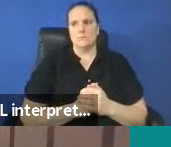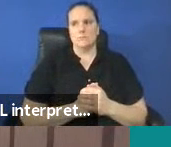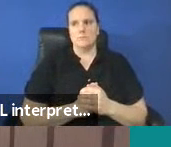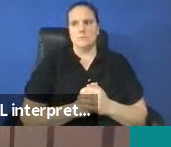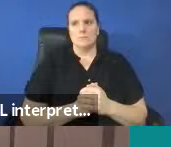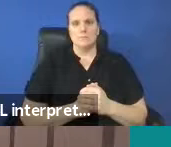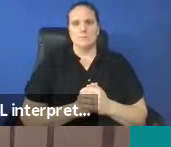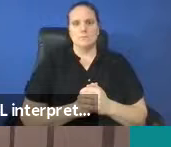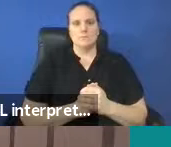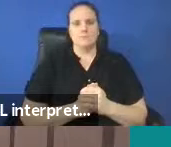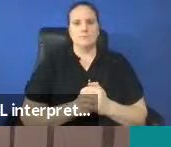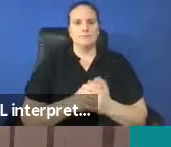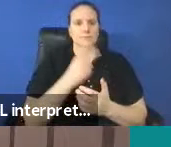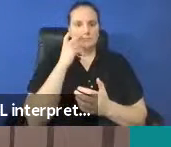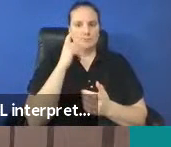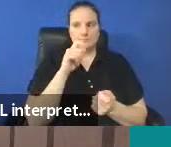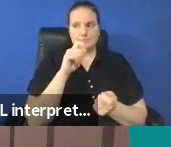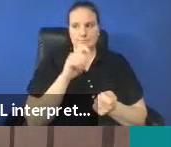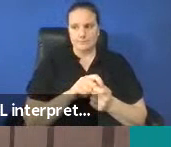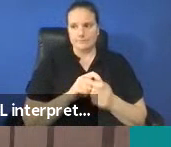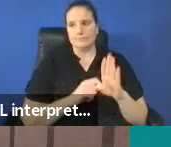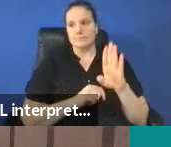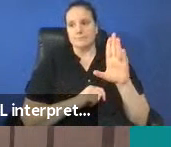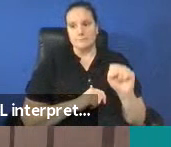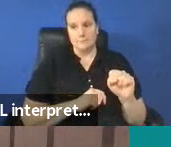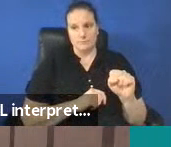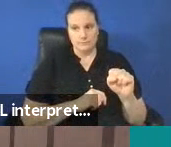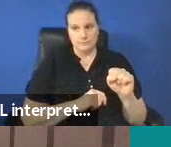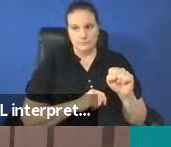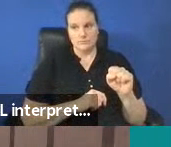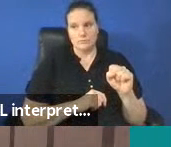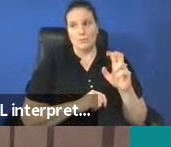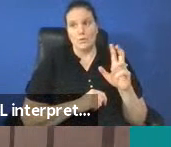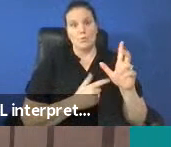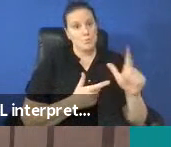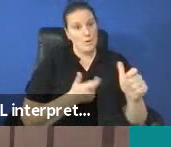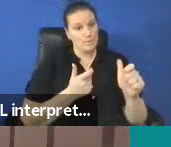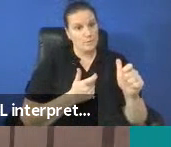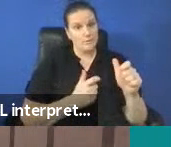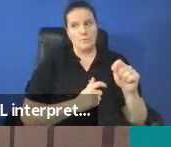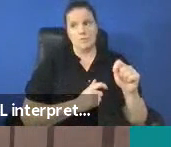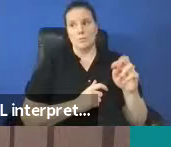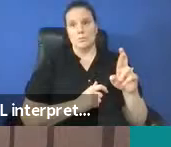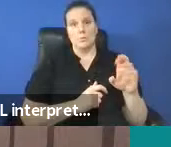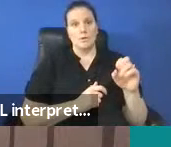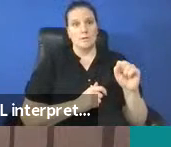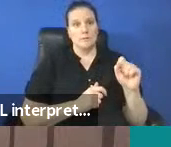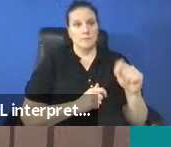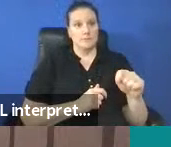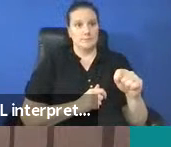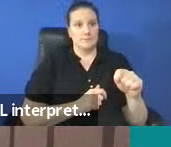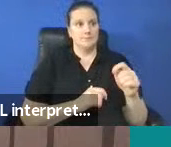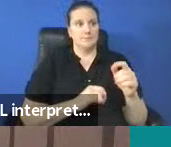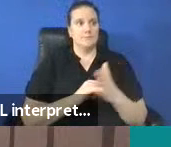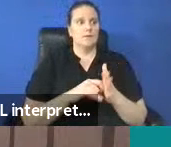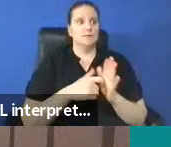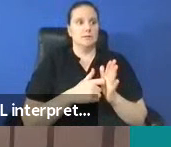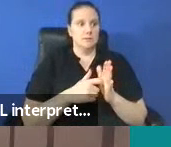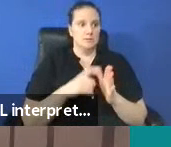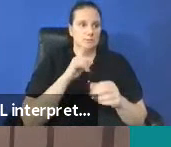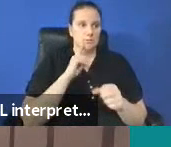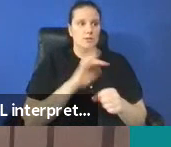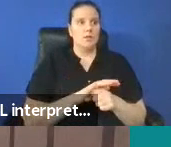So just looking specifically at bus rapid transit, one of the key elements is dedicated infrastructure. So that includes